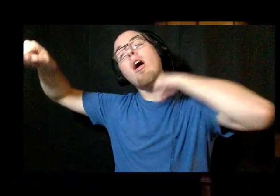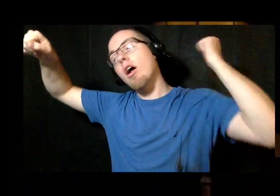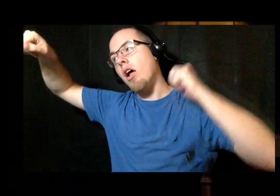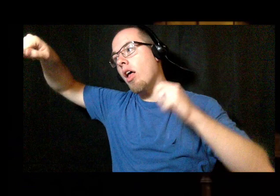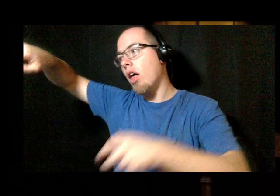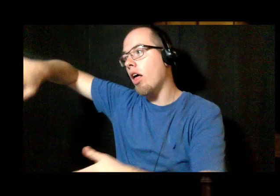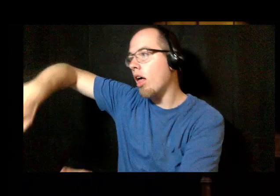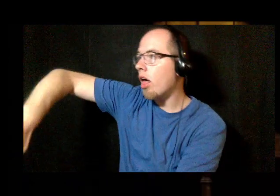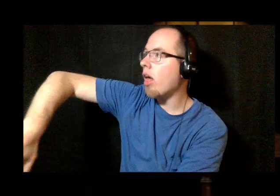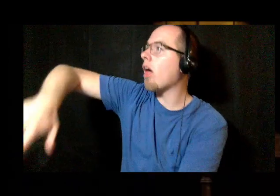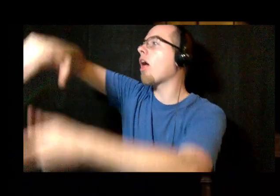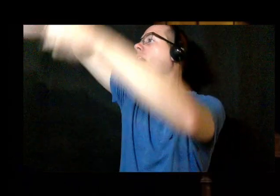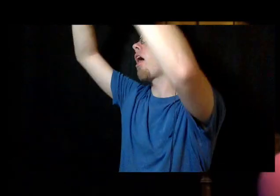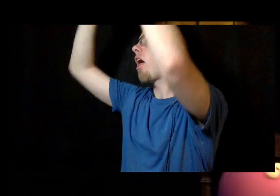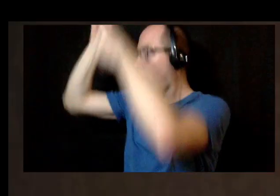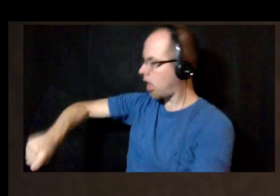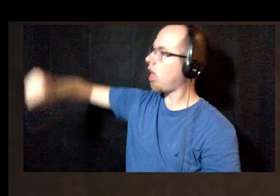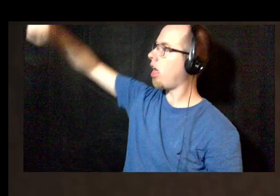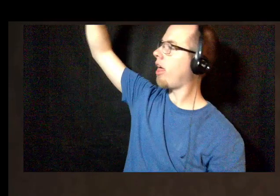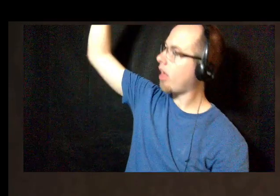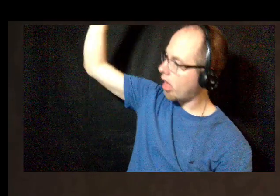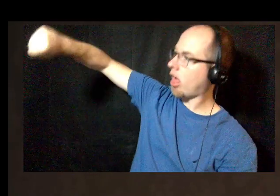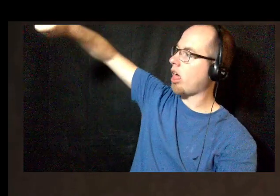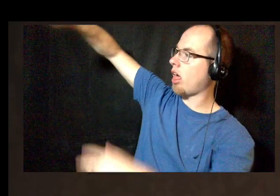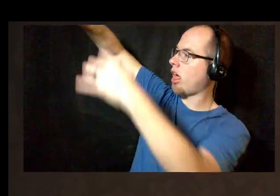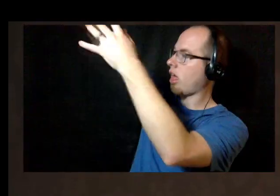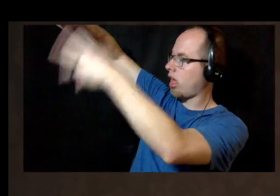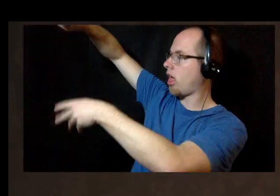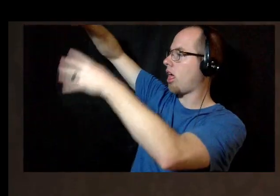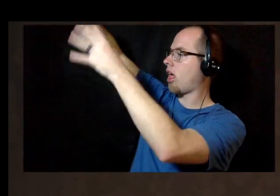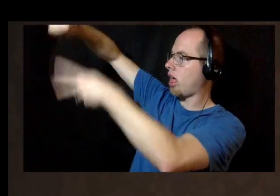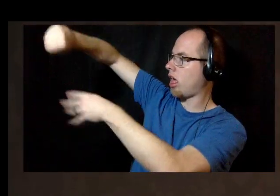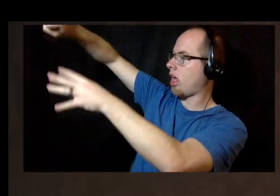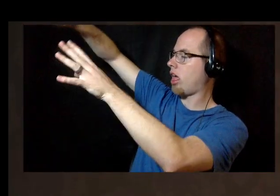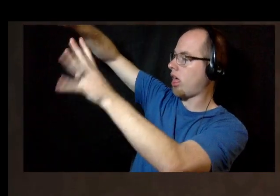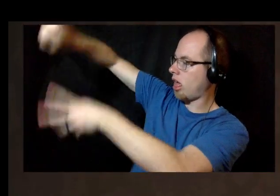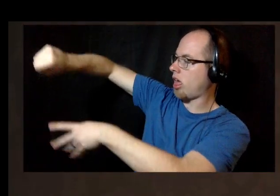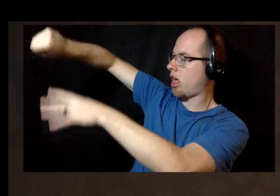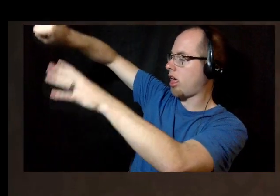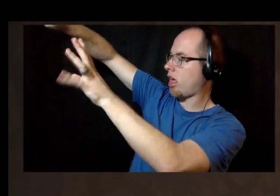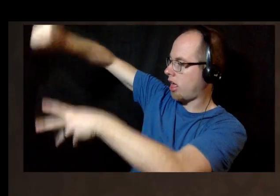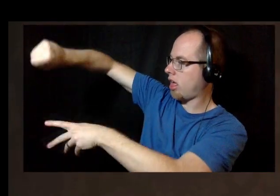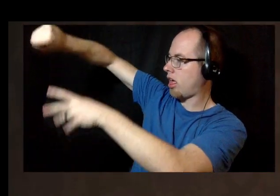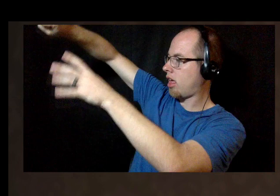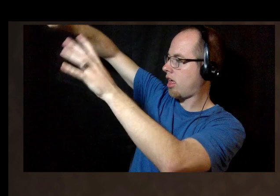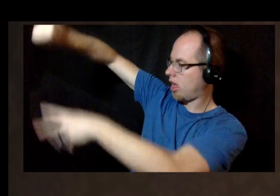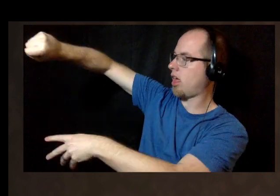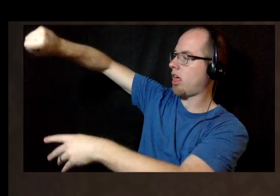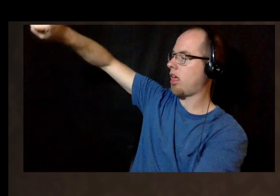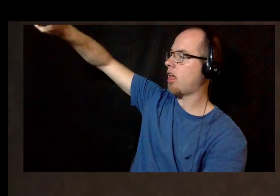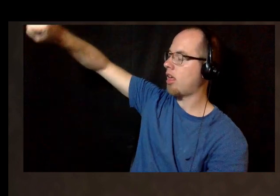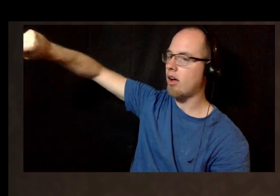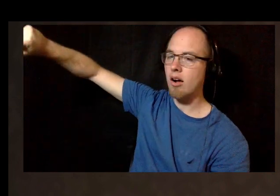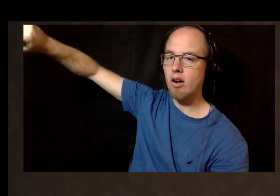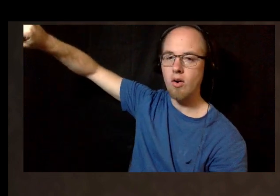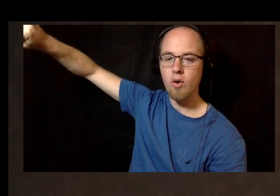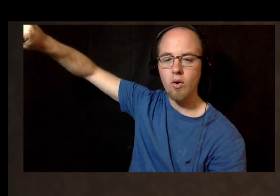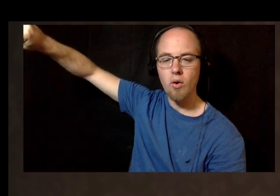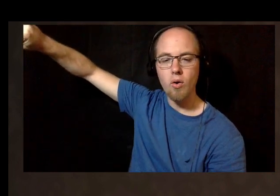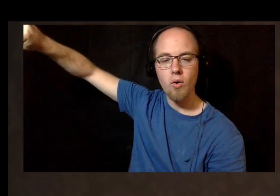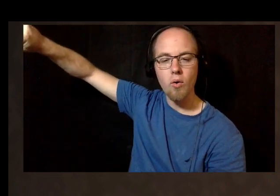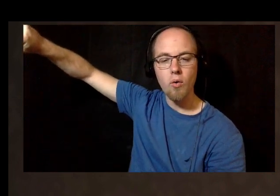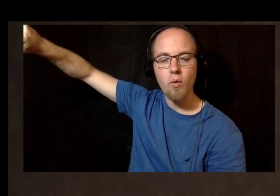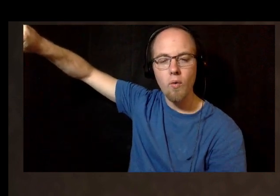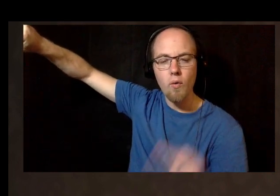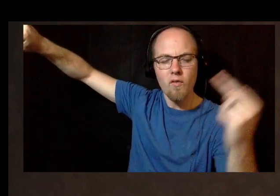an excruciating death, just squirming and bleeding out at the end of a steel hook, you'd think it was a bit